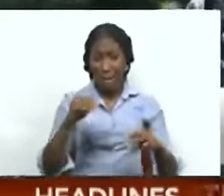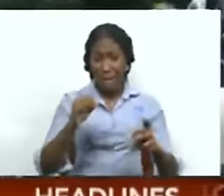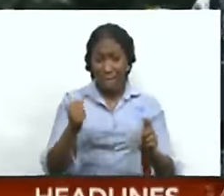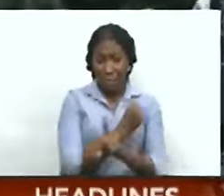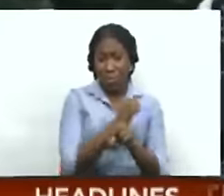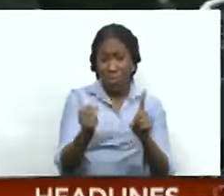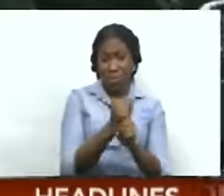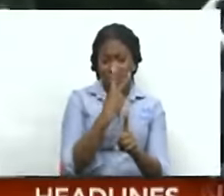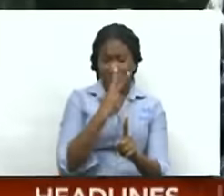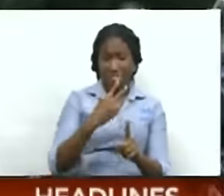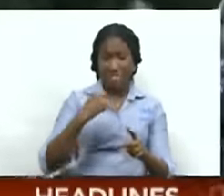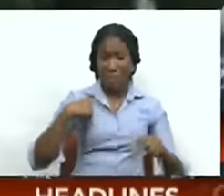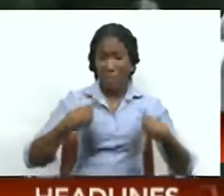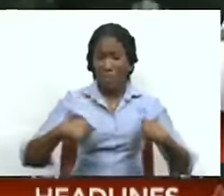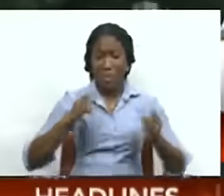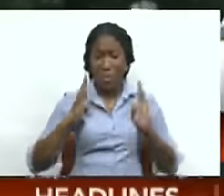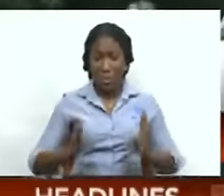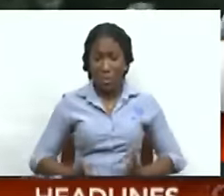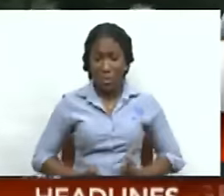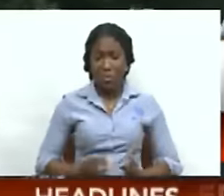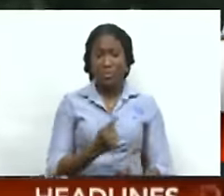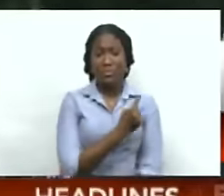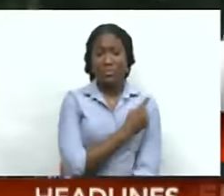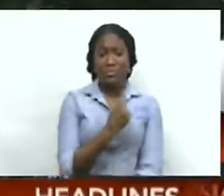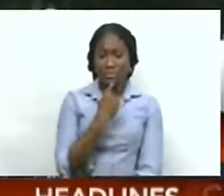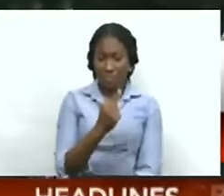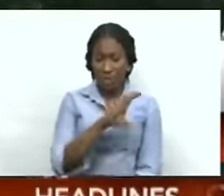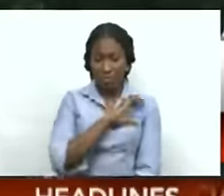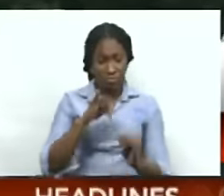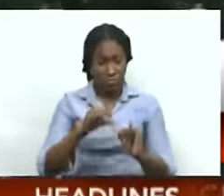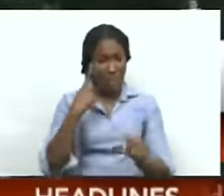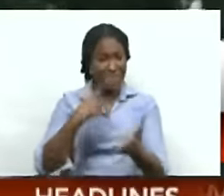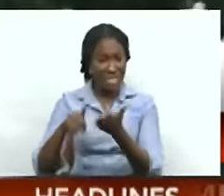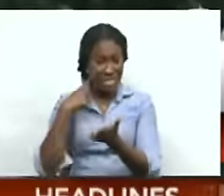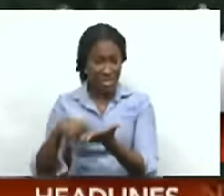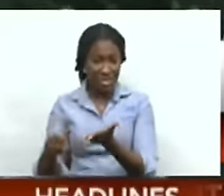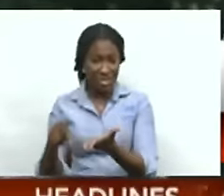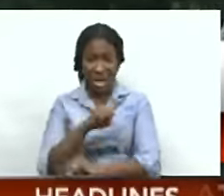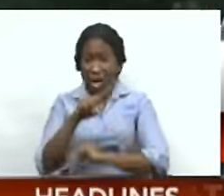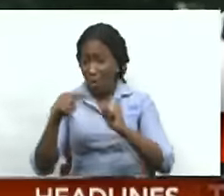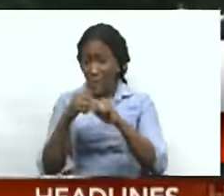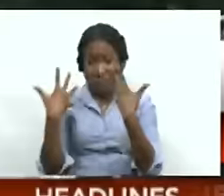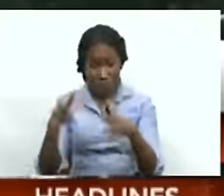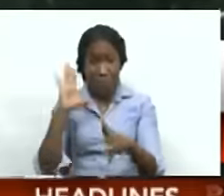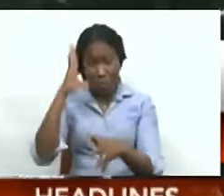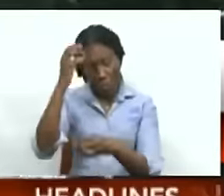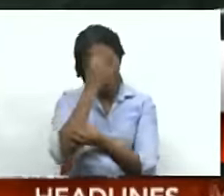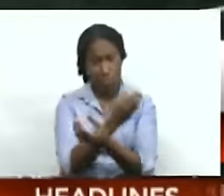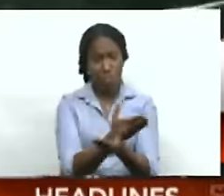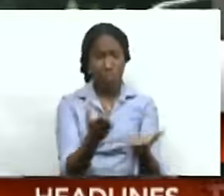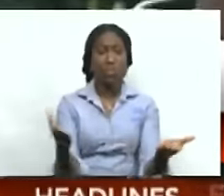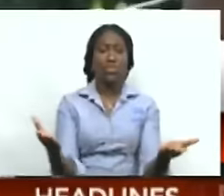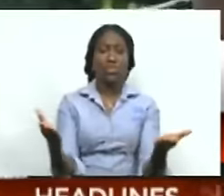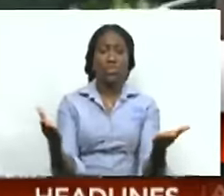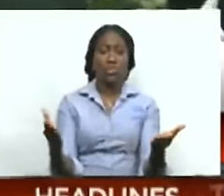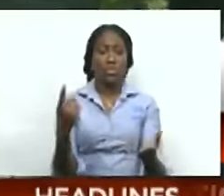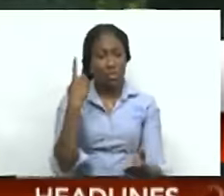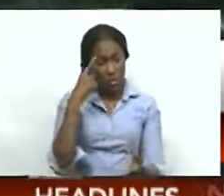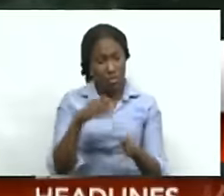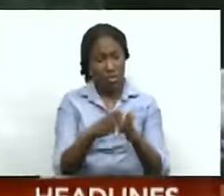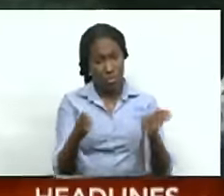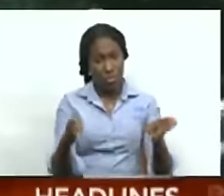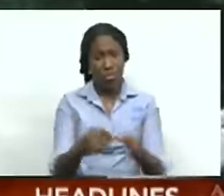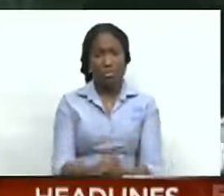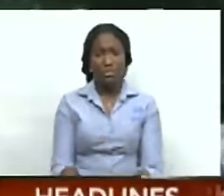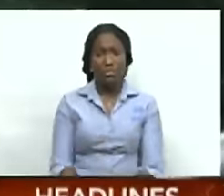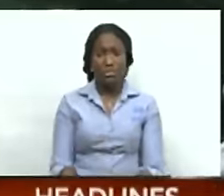Police continuing their investigations, and as soon as any other information is available, we will provide an update. So that is the most I can say at this point